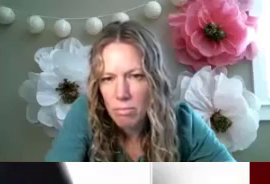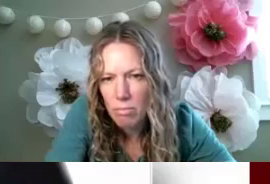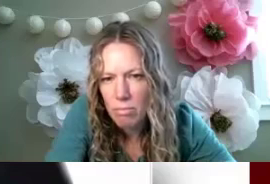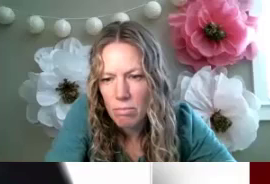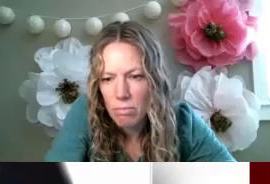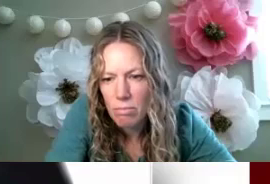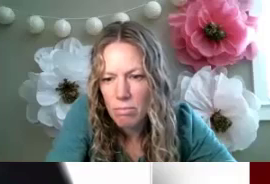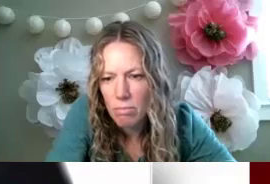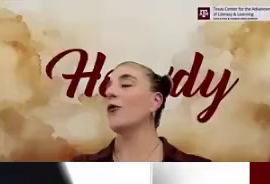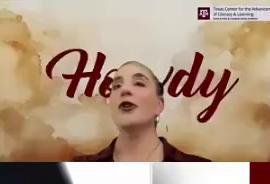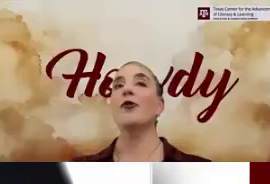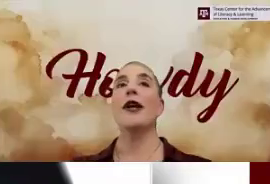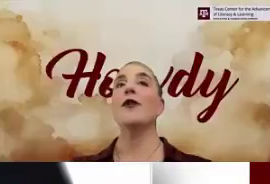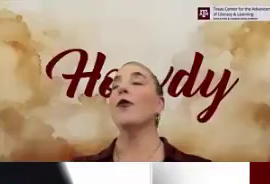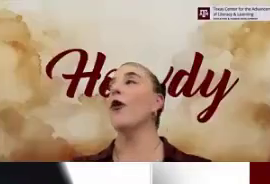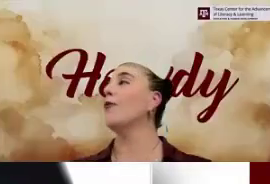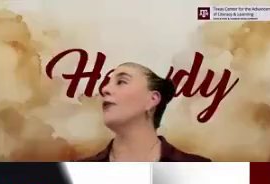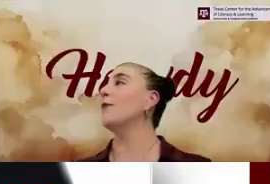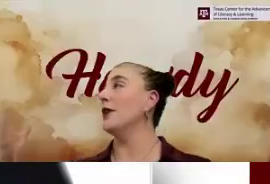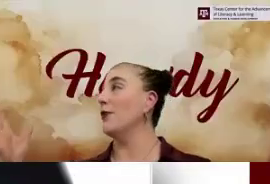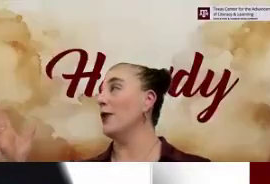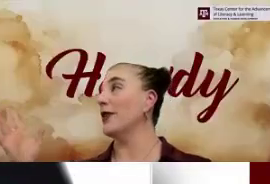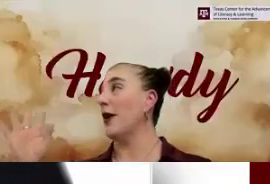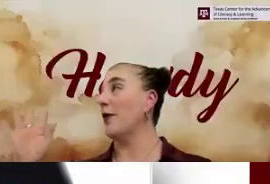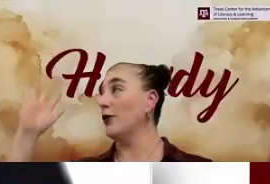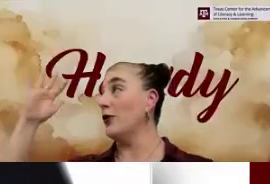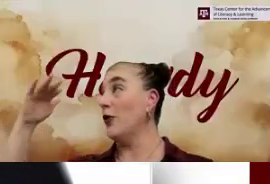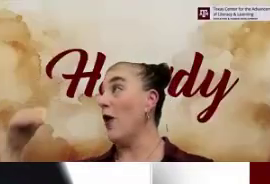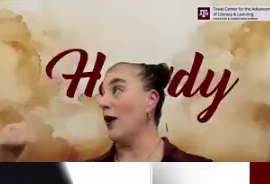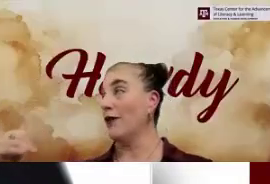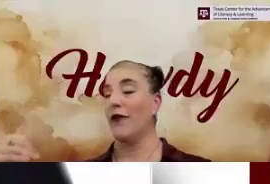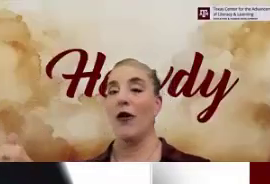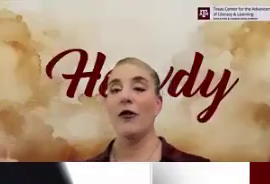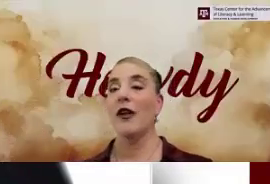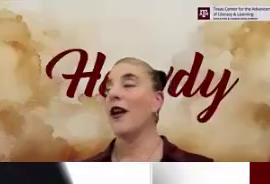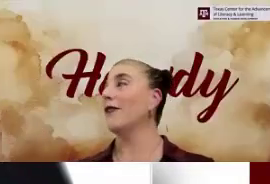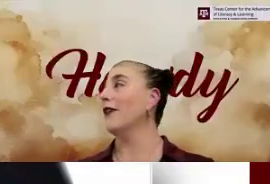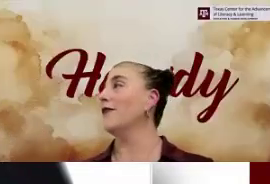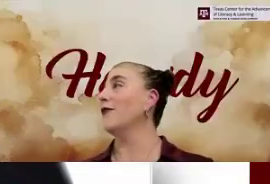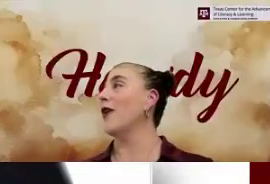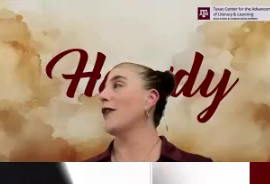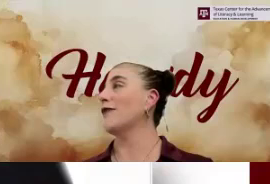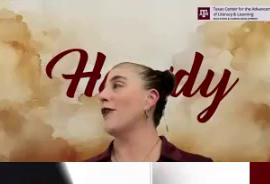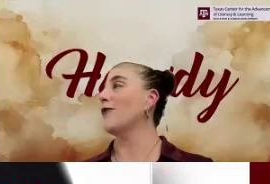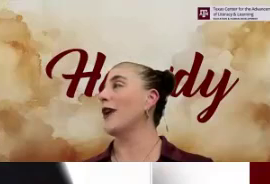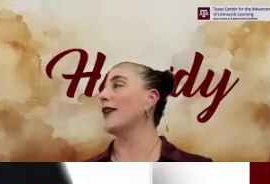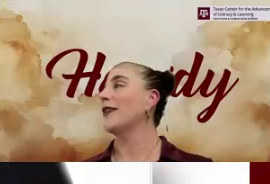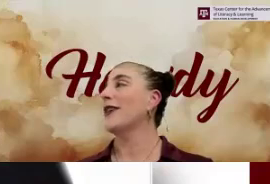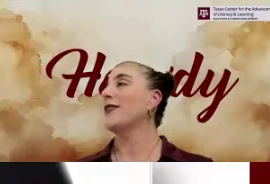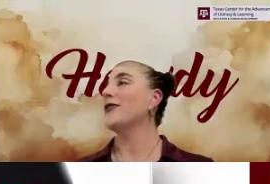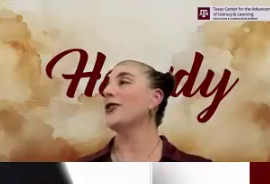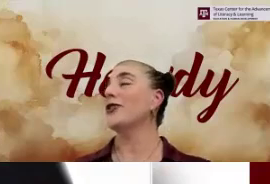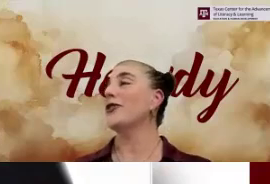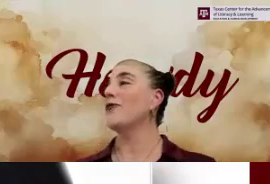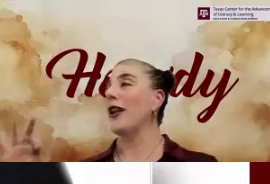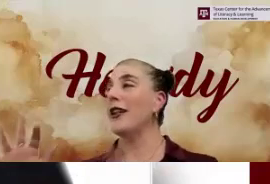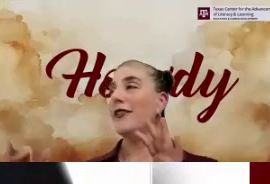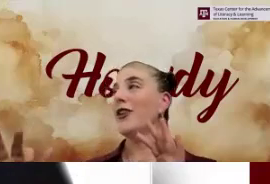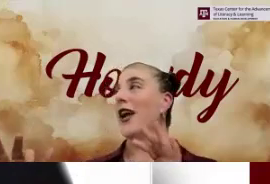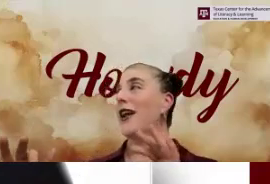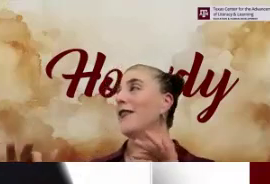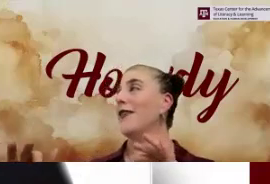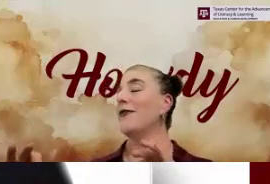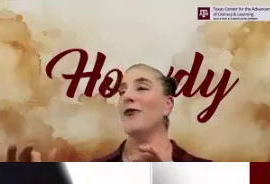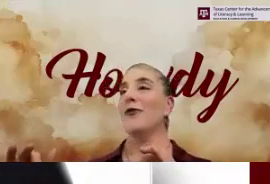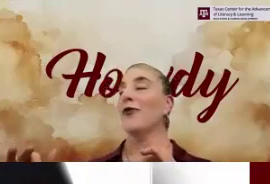Or when you're ready, we'll all put them in at one time. We'll do a waterfall. I love the waterfall, right? Just write